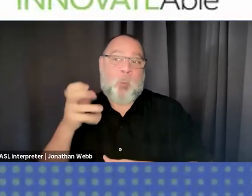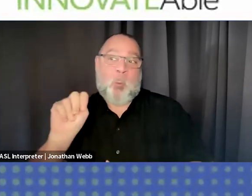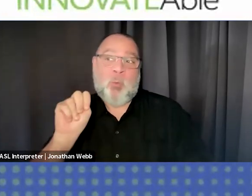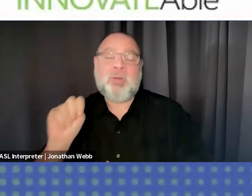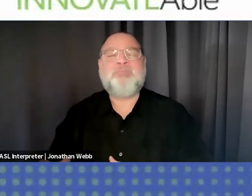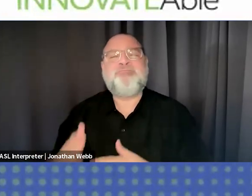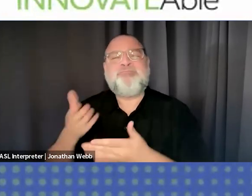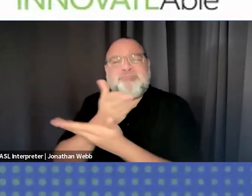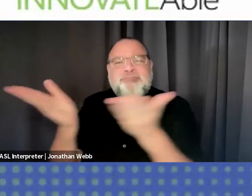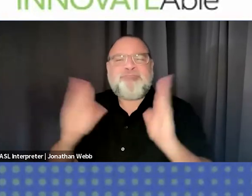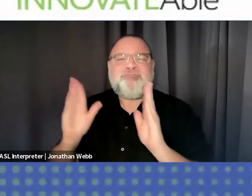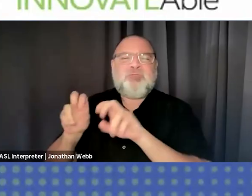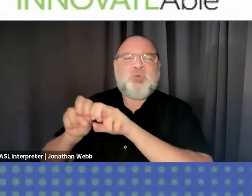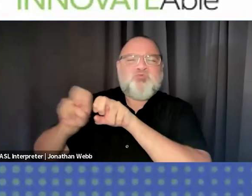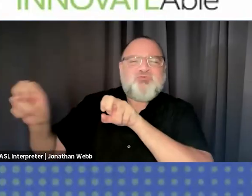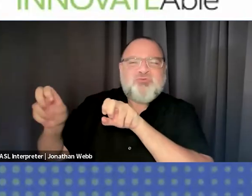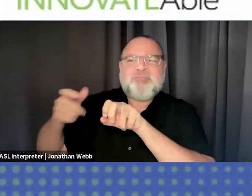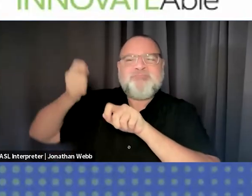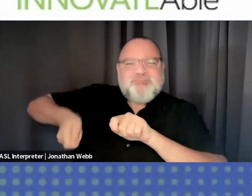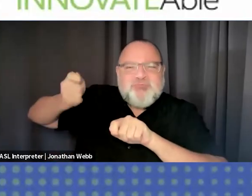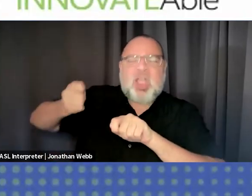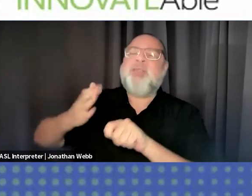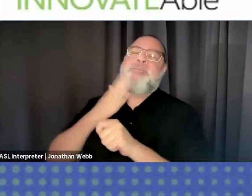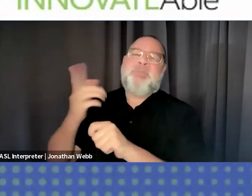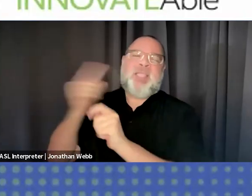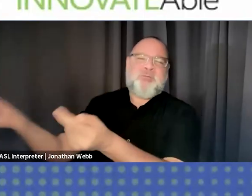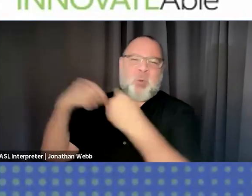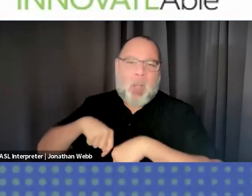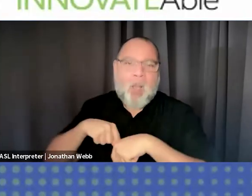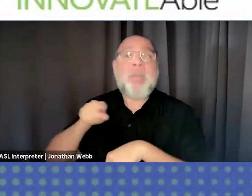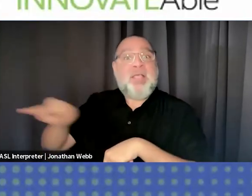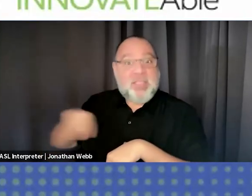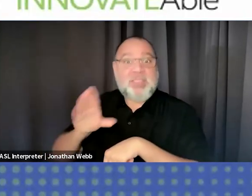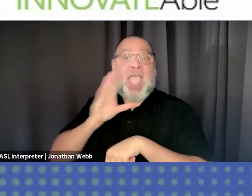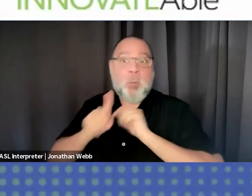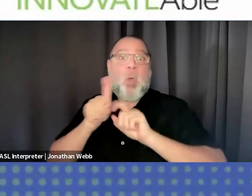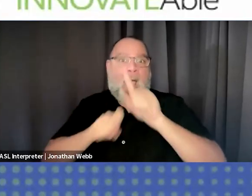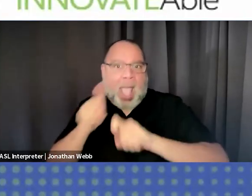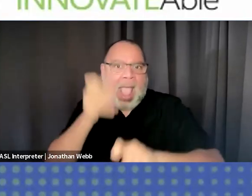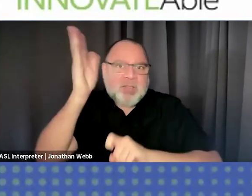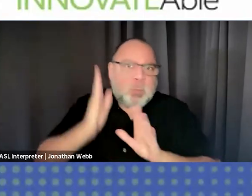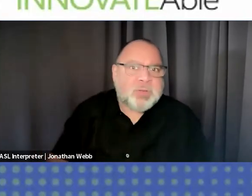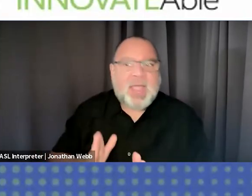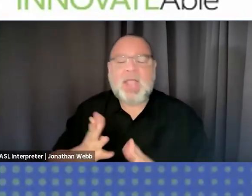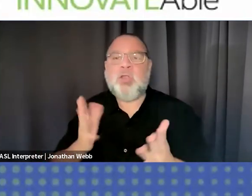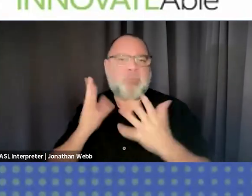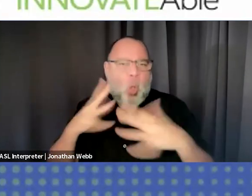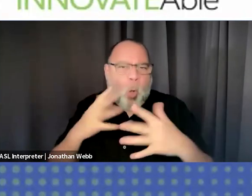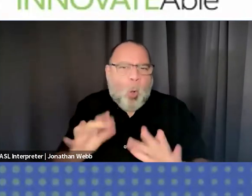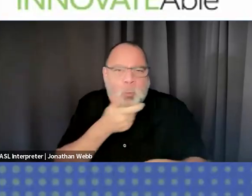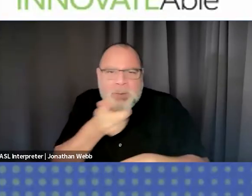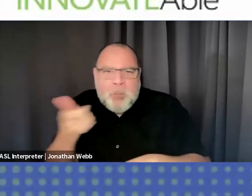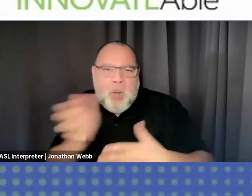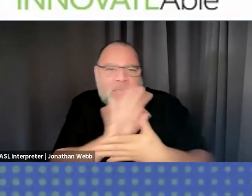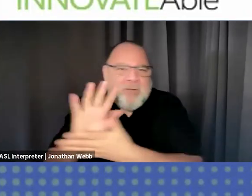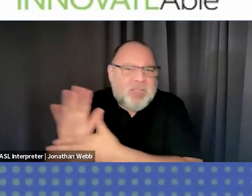much, judges, for being here and giving your time. They will be asking each presenter questions. They've already seen the videos and have prepared their questions. And